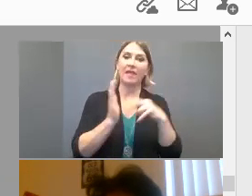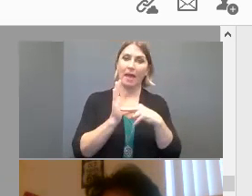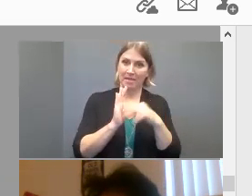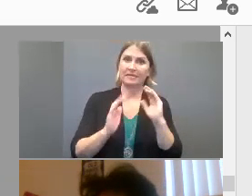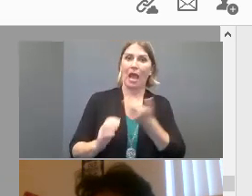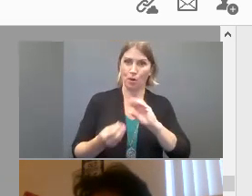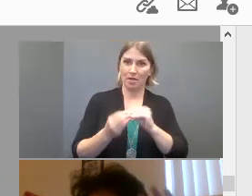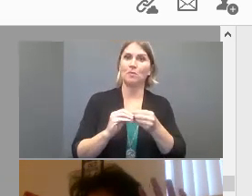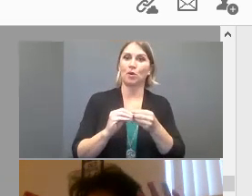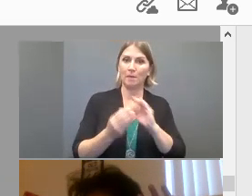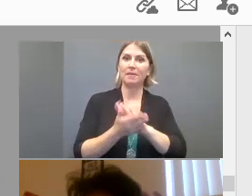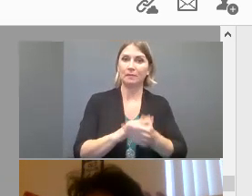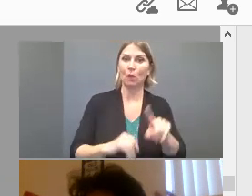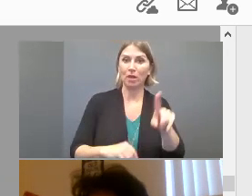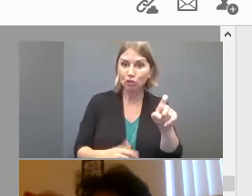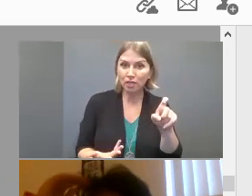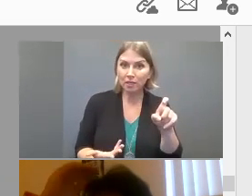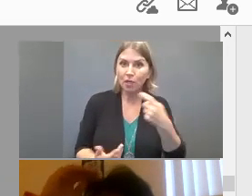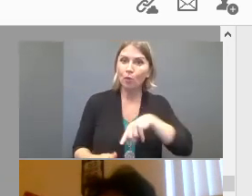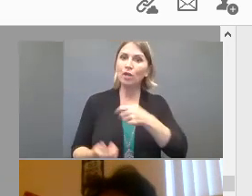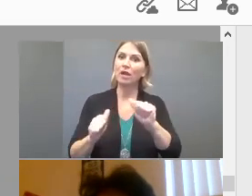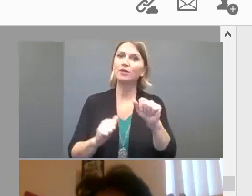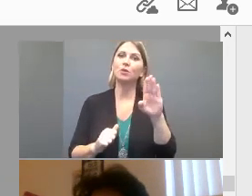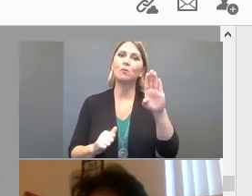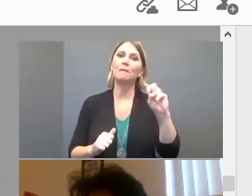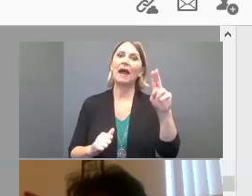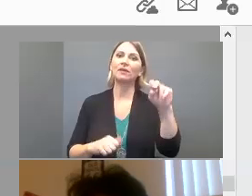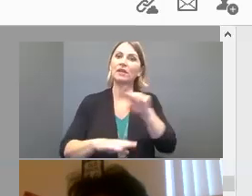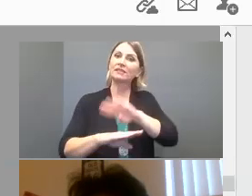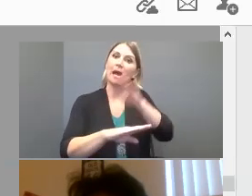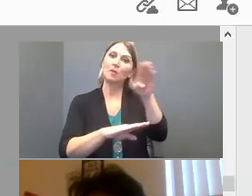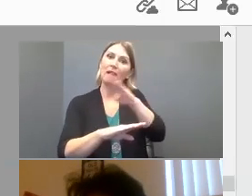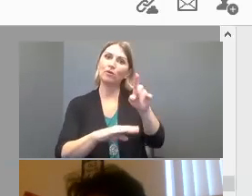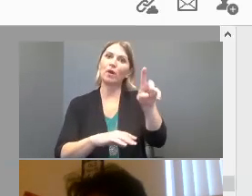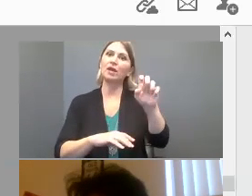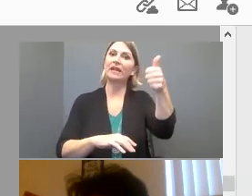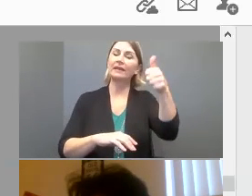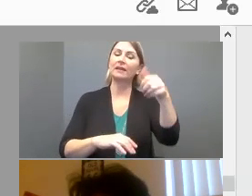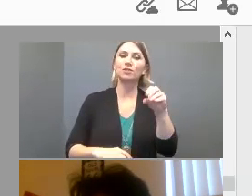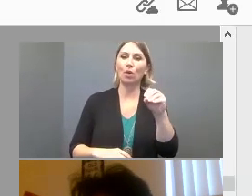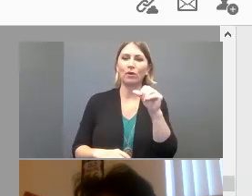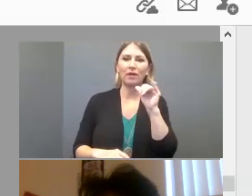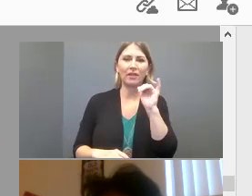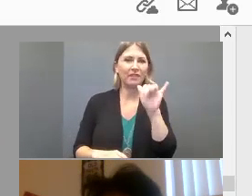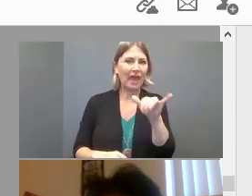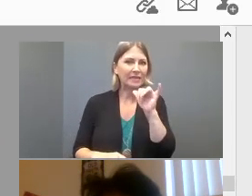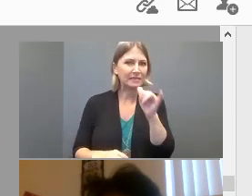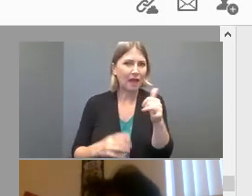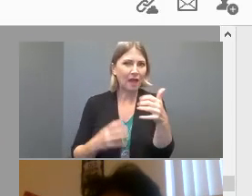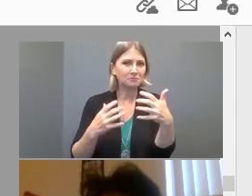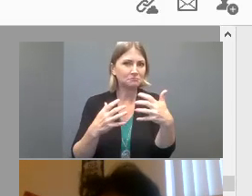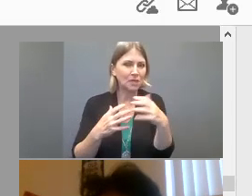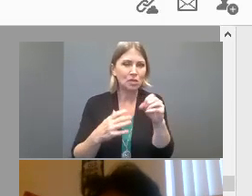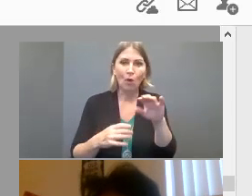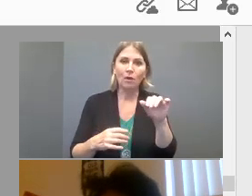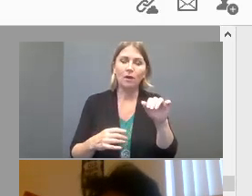number becomes 100. We are trying to bound it as the upper bound with 110. So that does not work, right? On the other